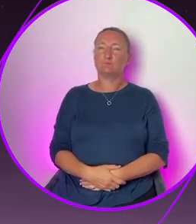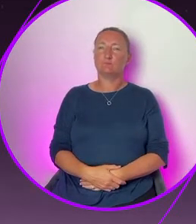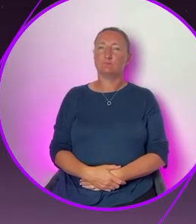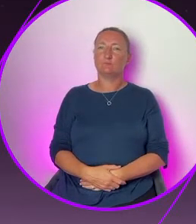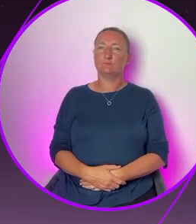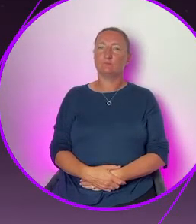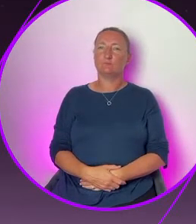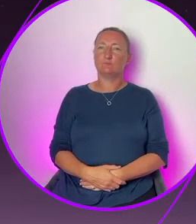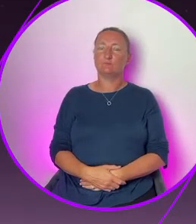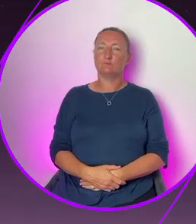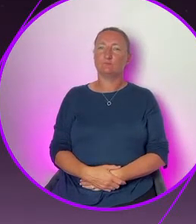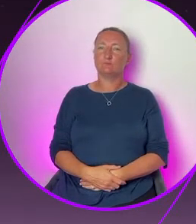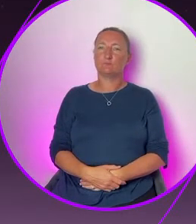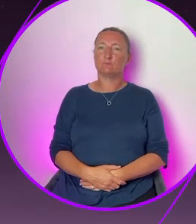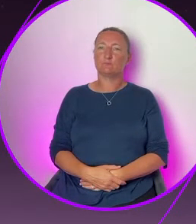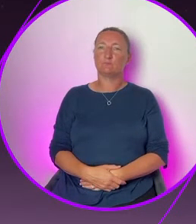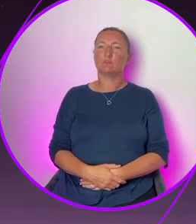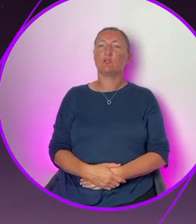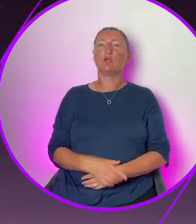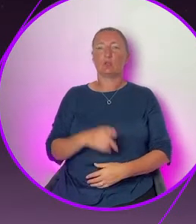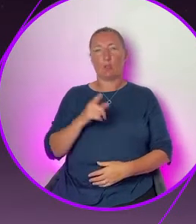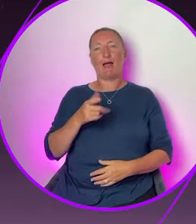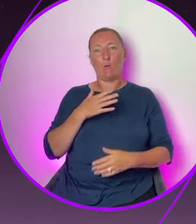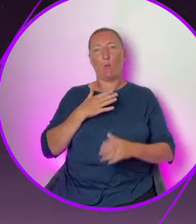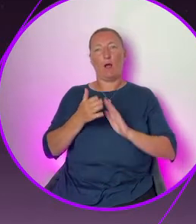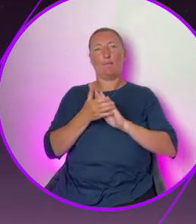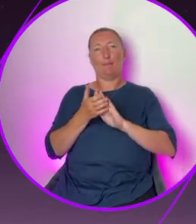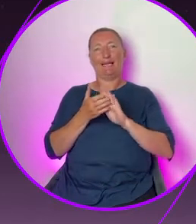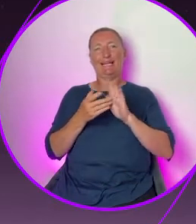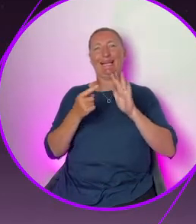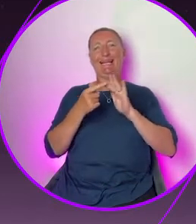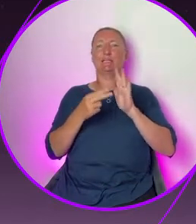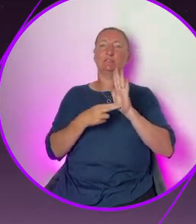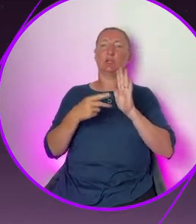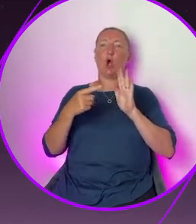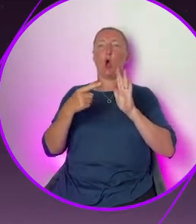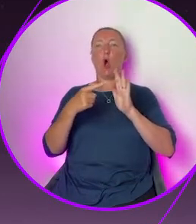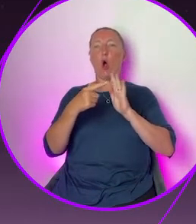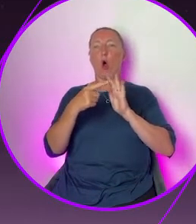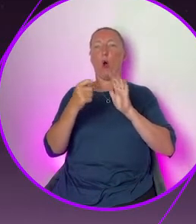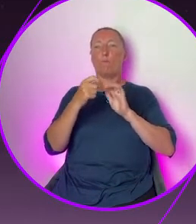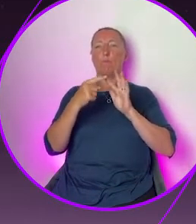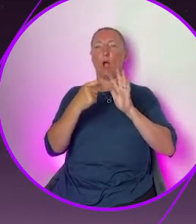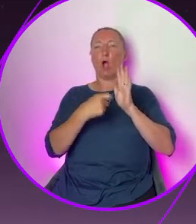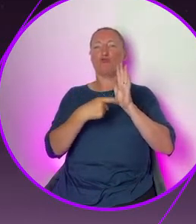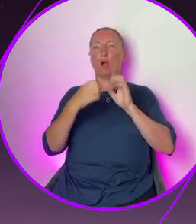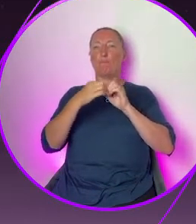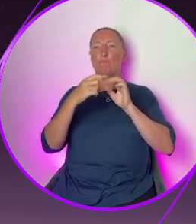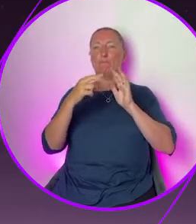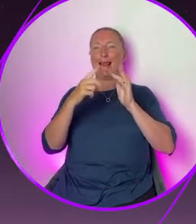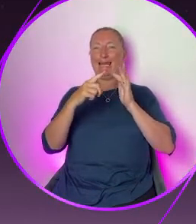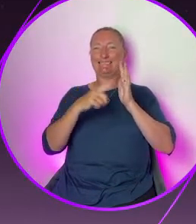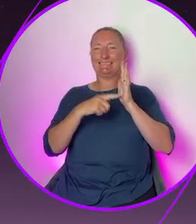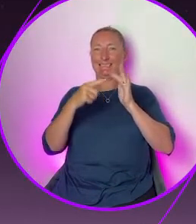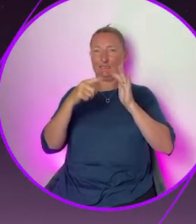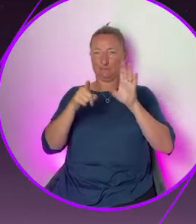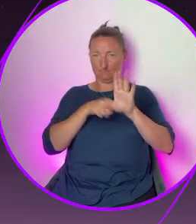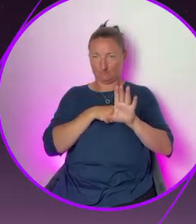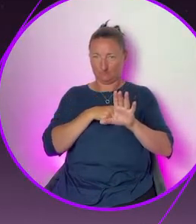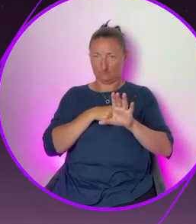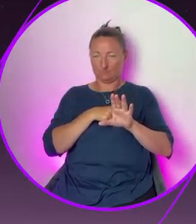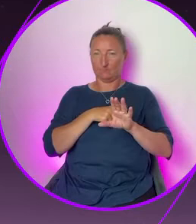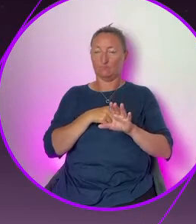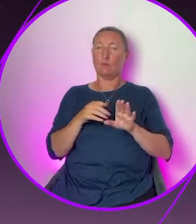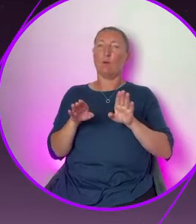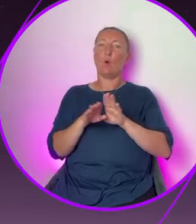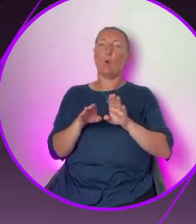So that's interoperability at the level of advanced production capabilities, but there are also... Would